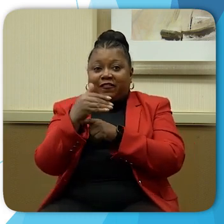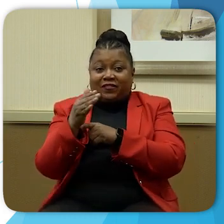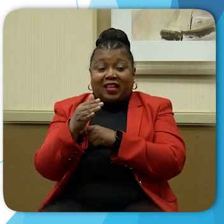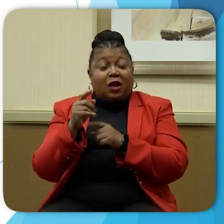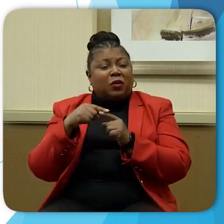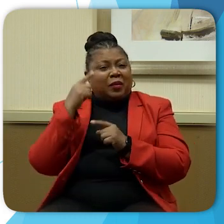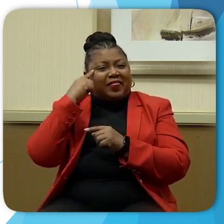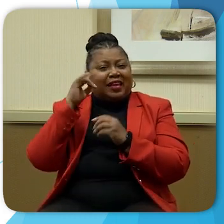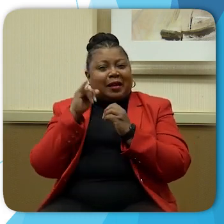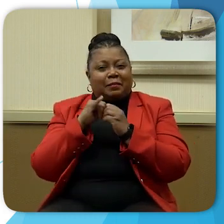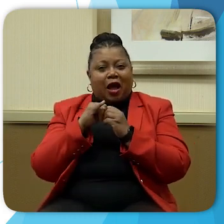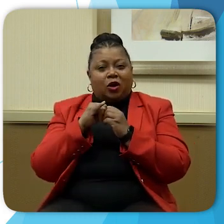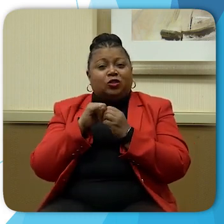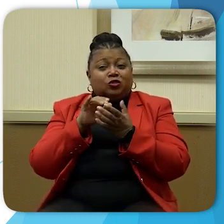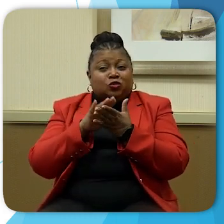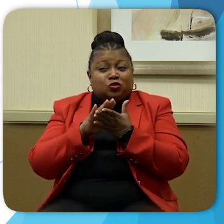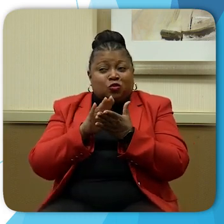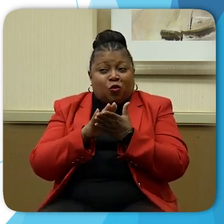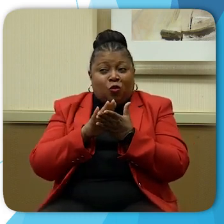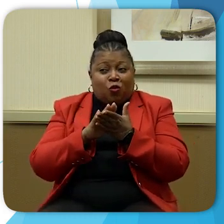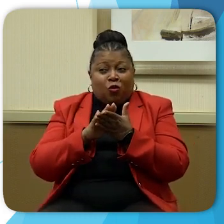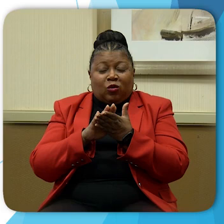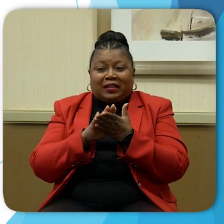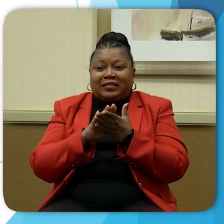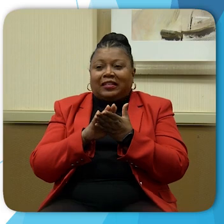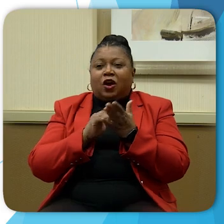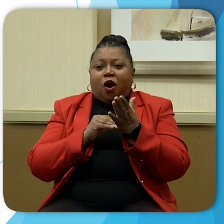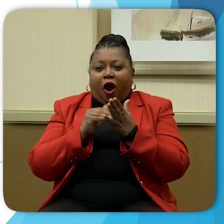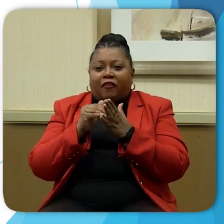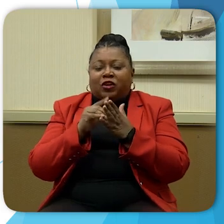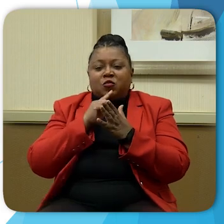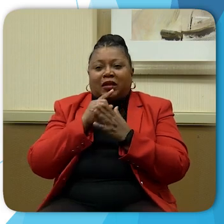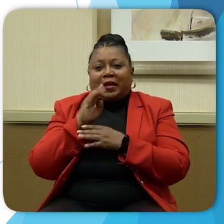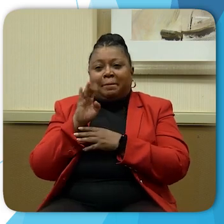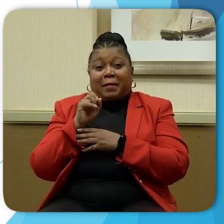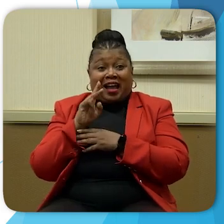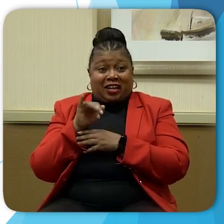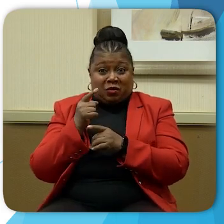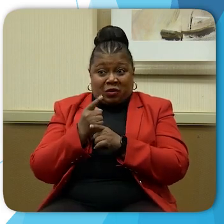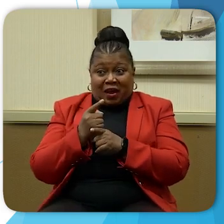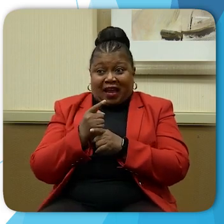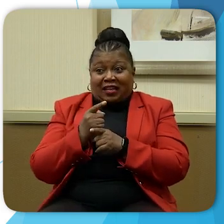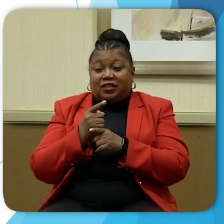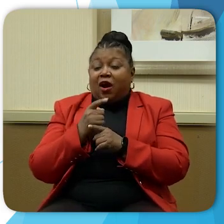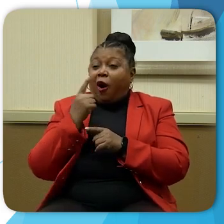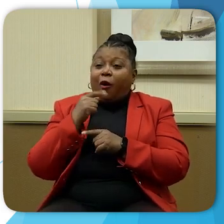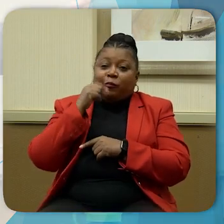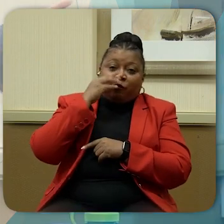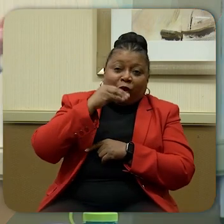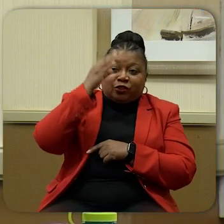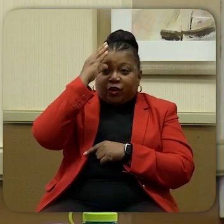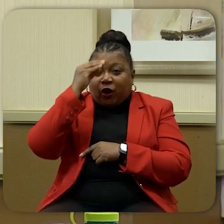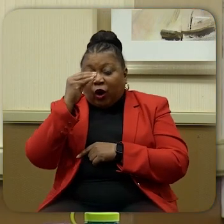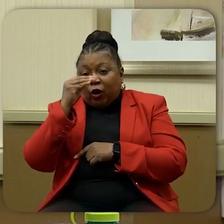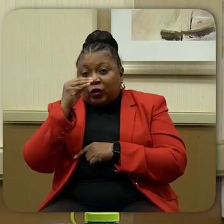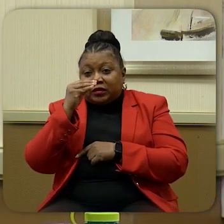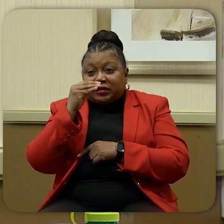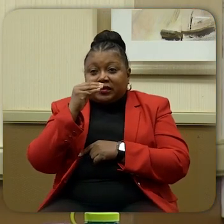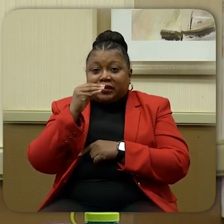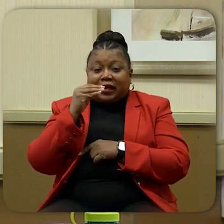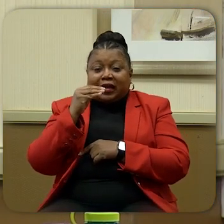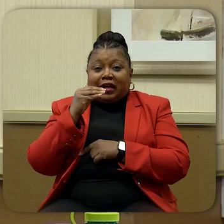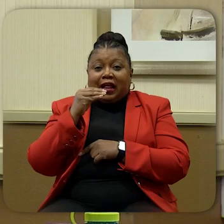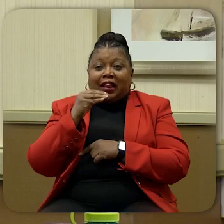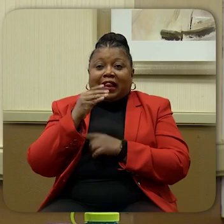So when we think about schools, they're often very binary, right? Boys and girls, lines